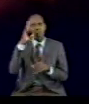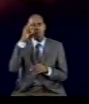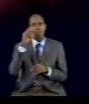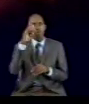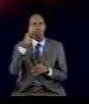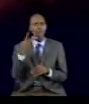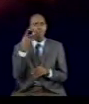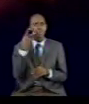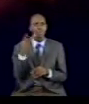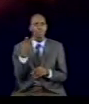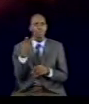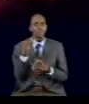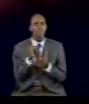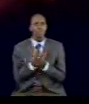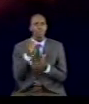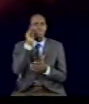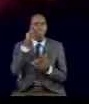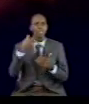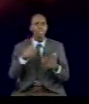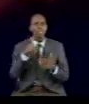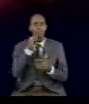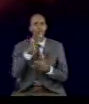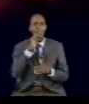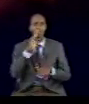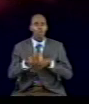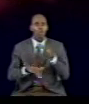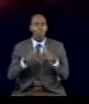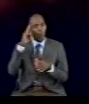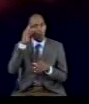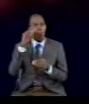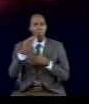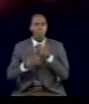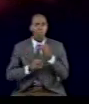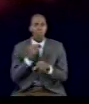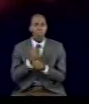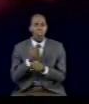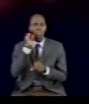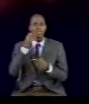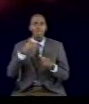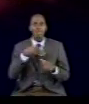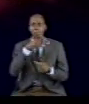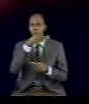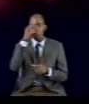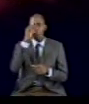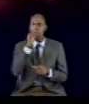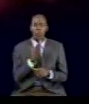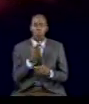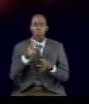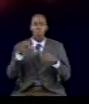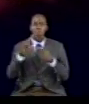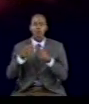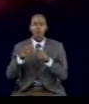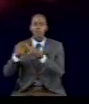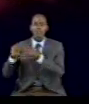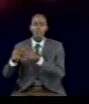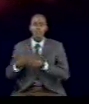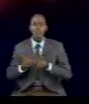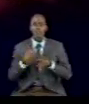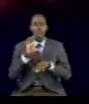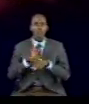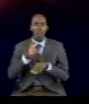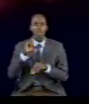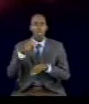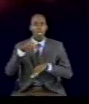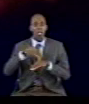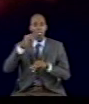has not been walking for many years. She has fasted and prayed and gone to different churches. But at the final amen,